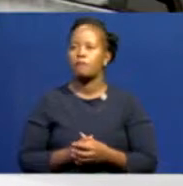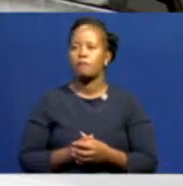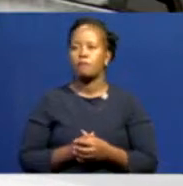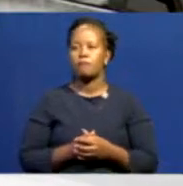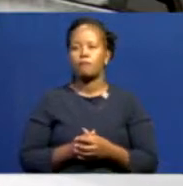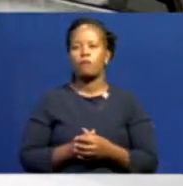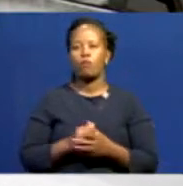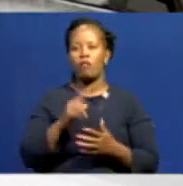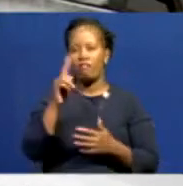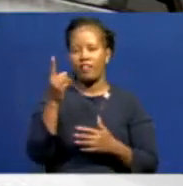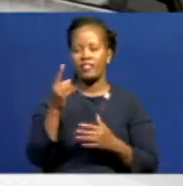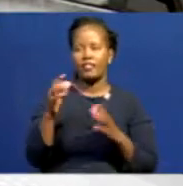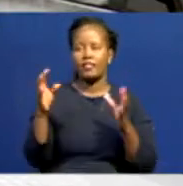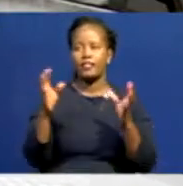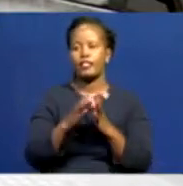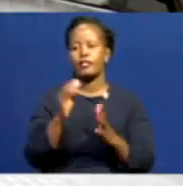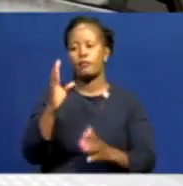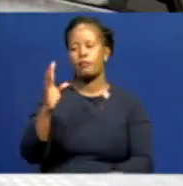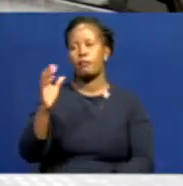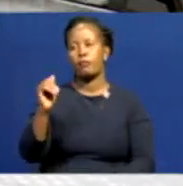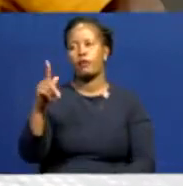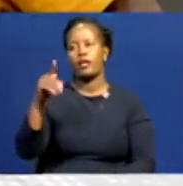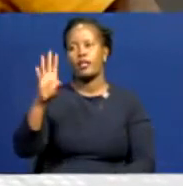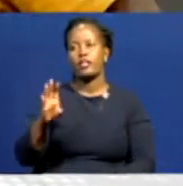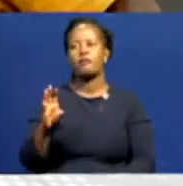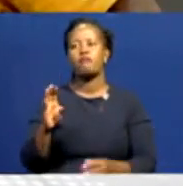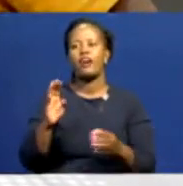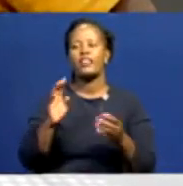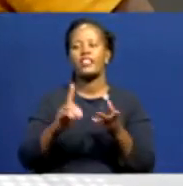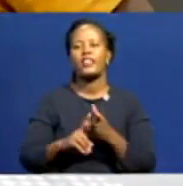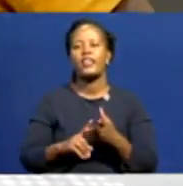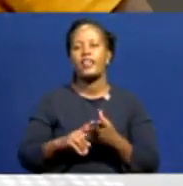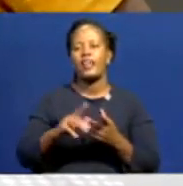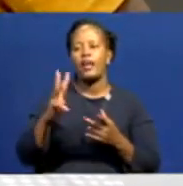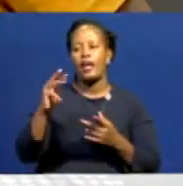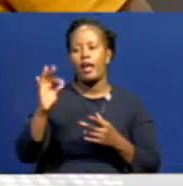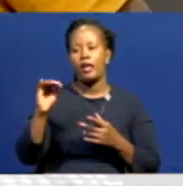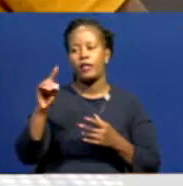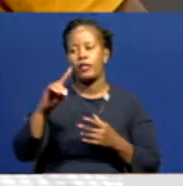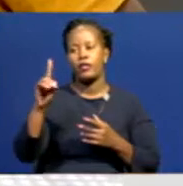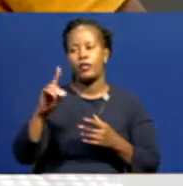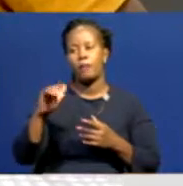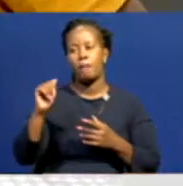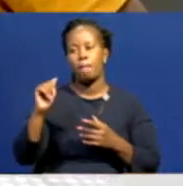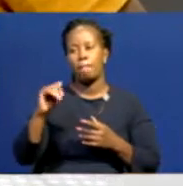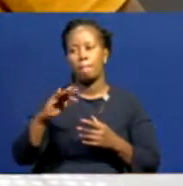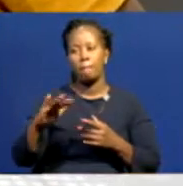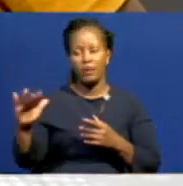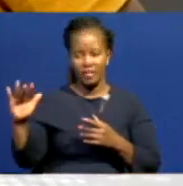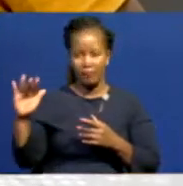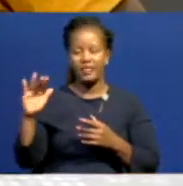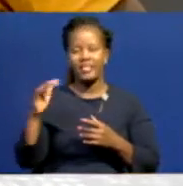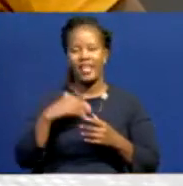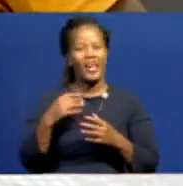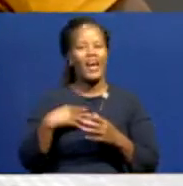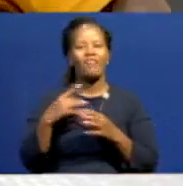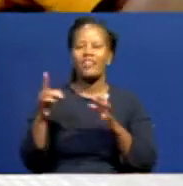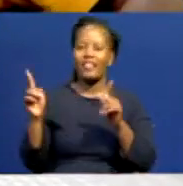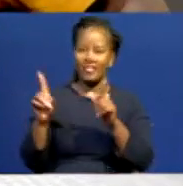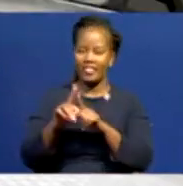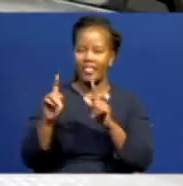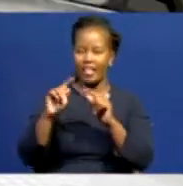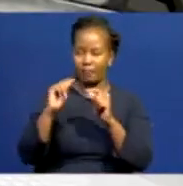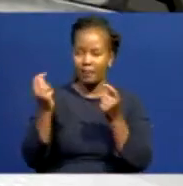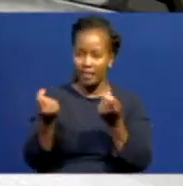on Mozambique. I'll pick on Cape Verde. Yes, Cape Verde featuring in their fourth consecutive Cup of Nations, mm-hmm. and with the same team. With the same team. If the goalkeeper actually